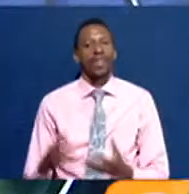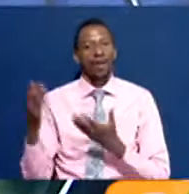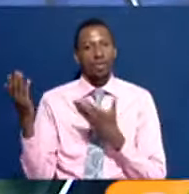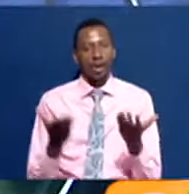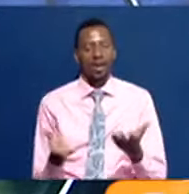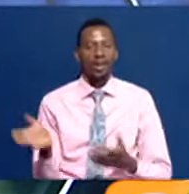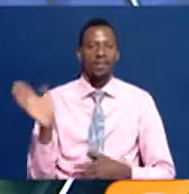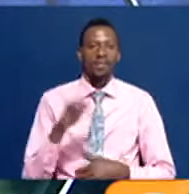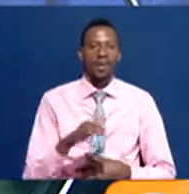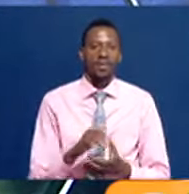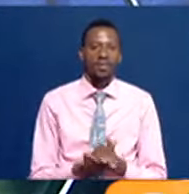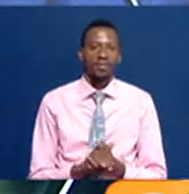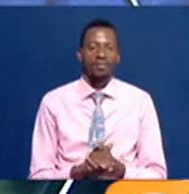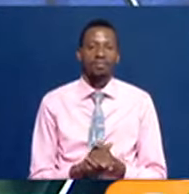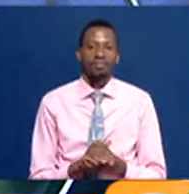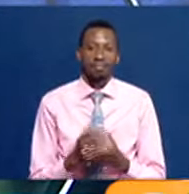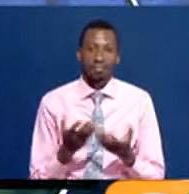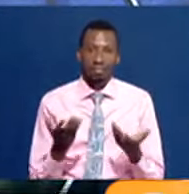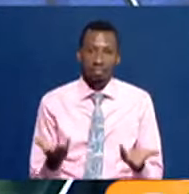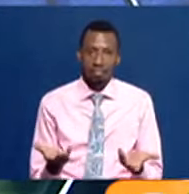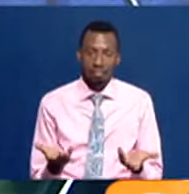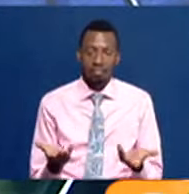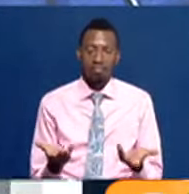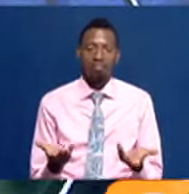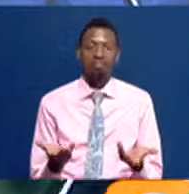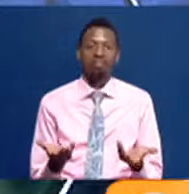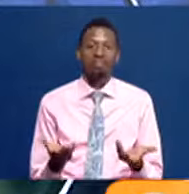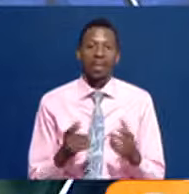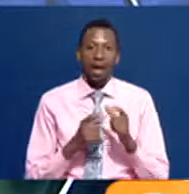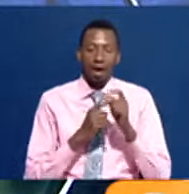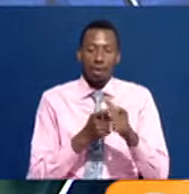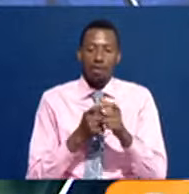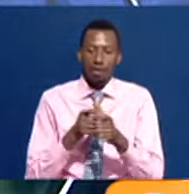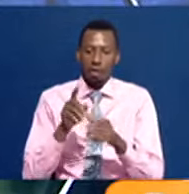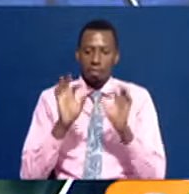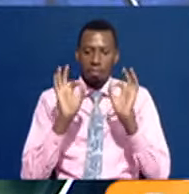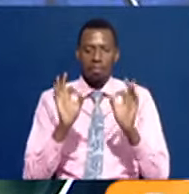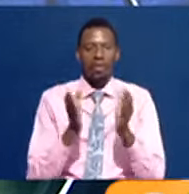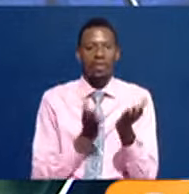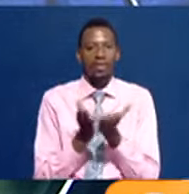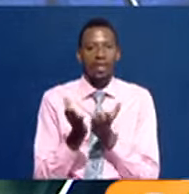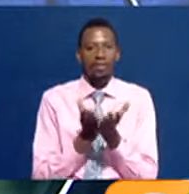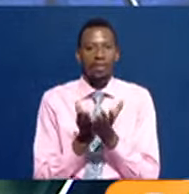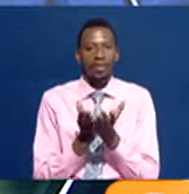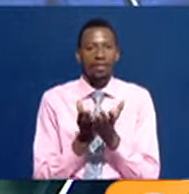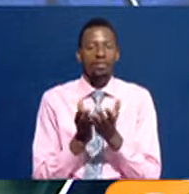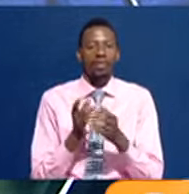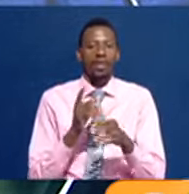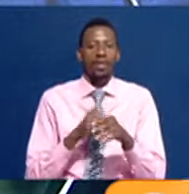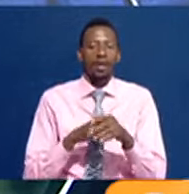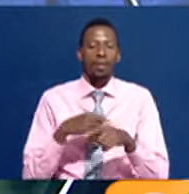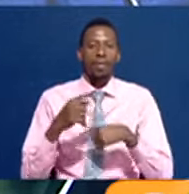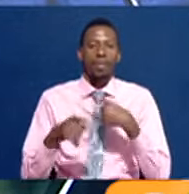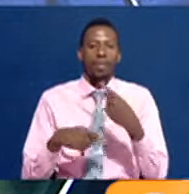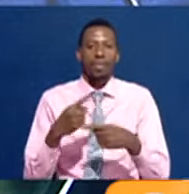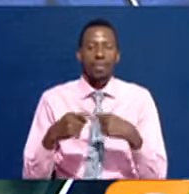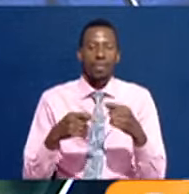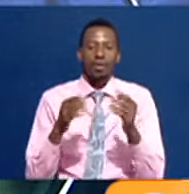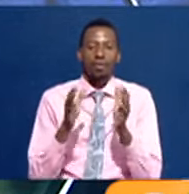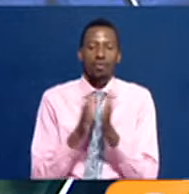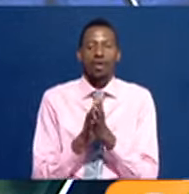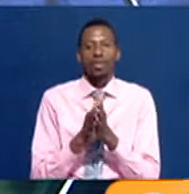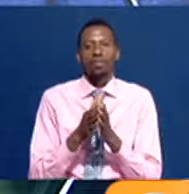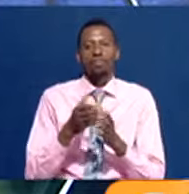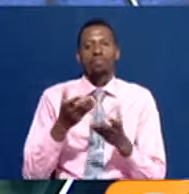Welcome back. 10 nurses were posthumously awarded for their exemplary service in the line of duty by the Nightingale Nurses Association